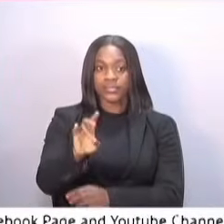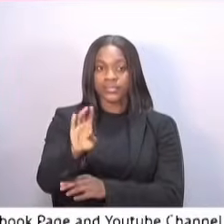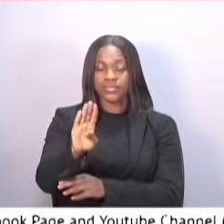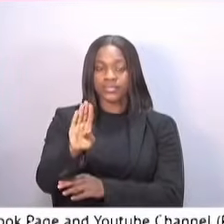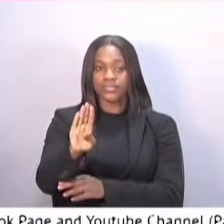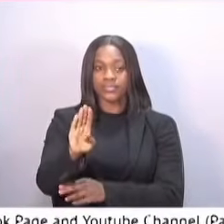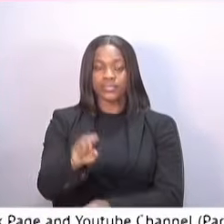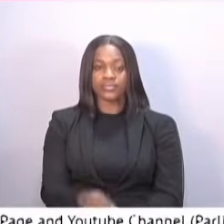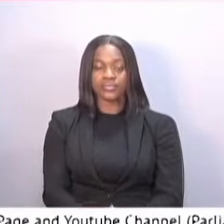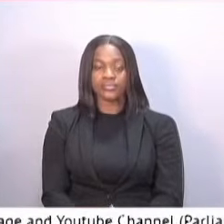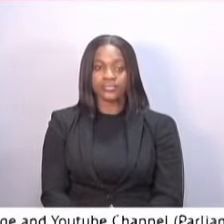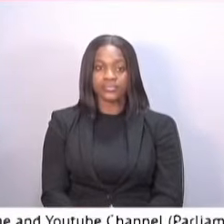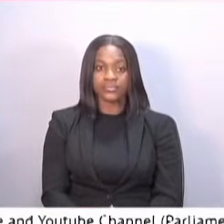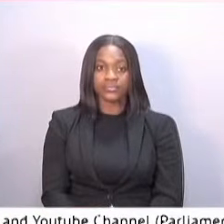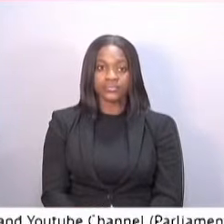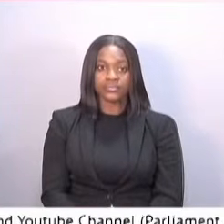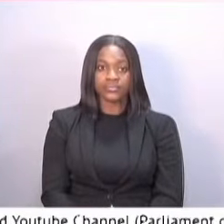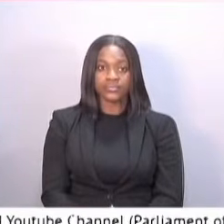7B.